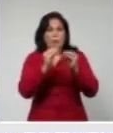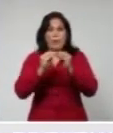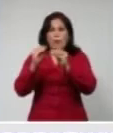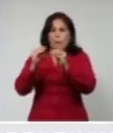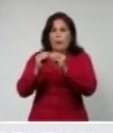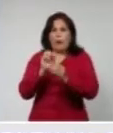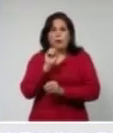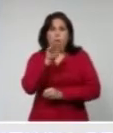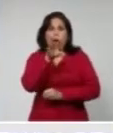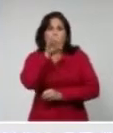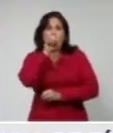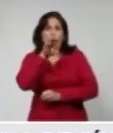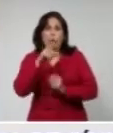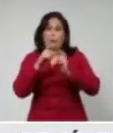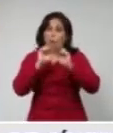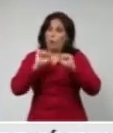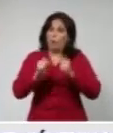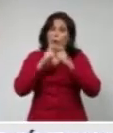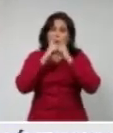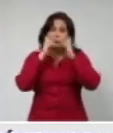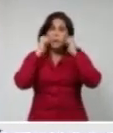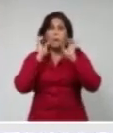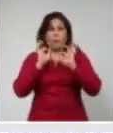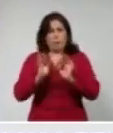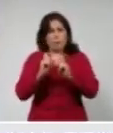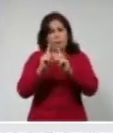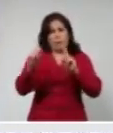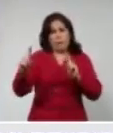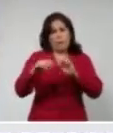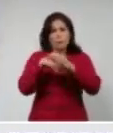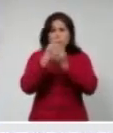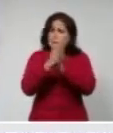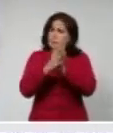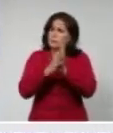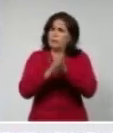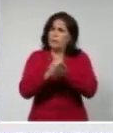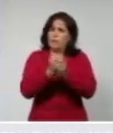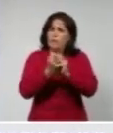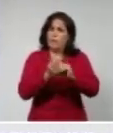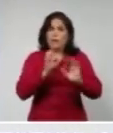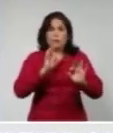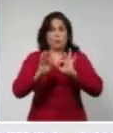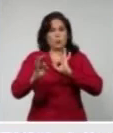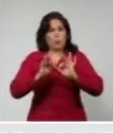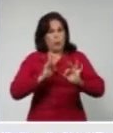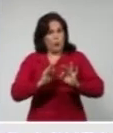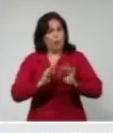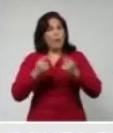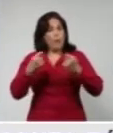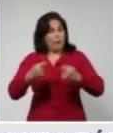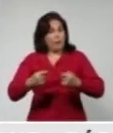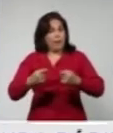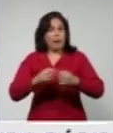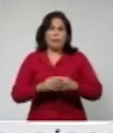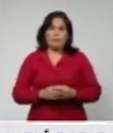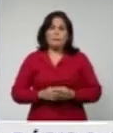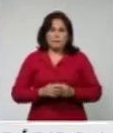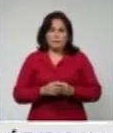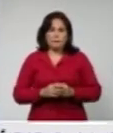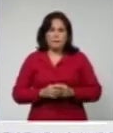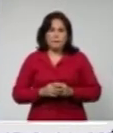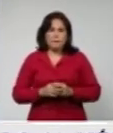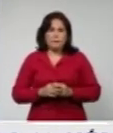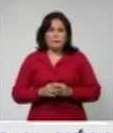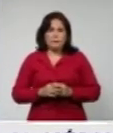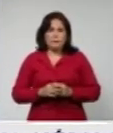worse is that we could infect others, those around us, if we don't protect ourselves and if they